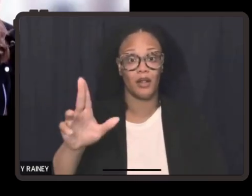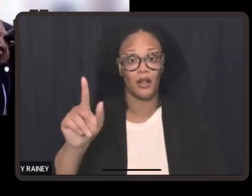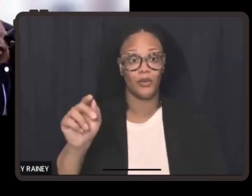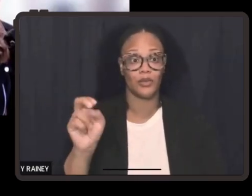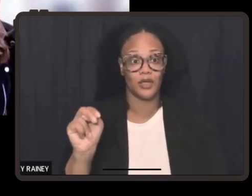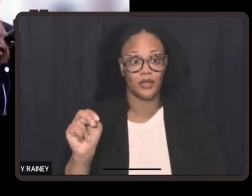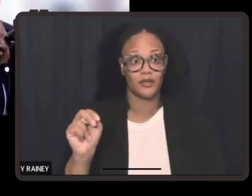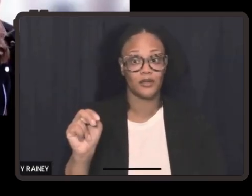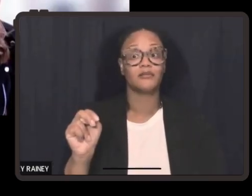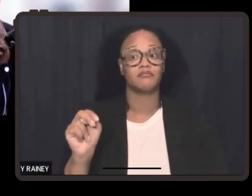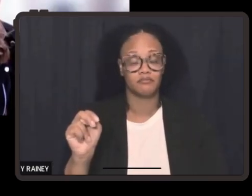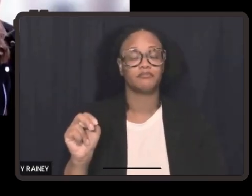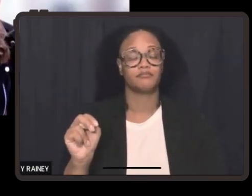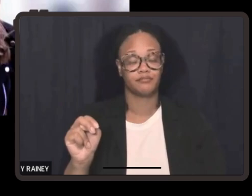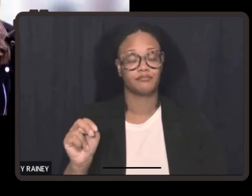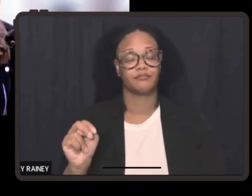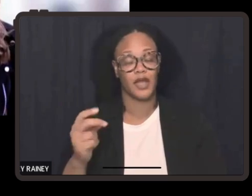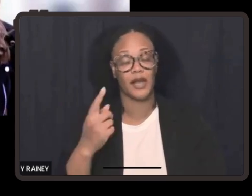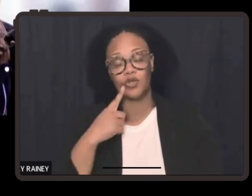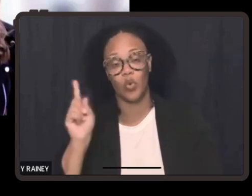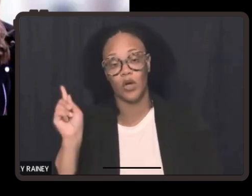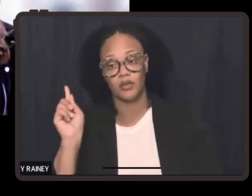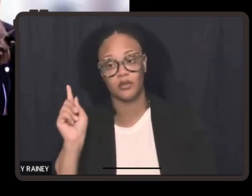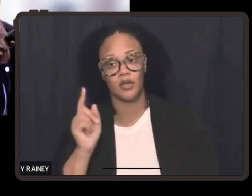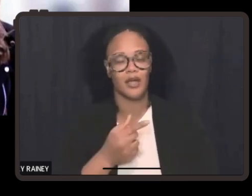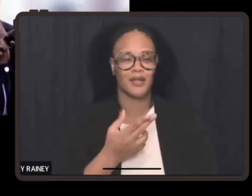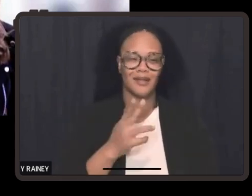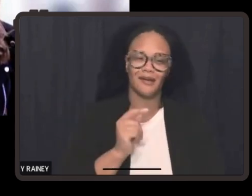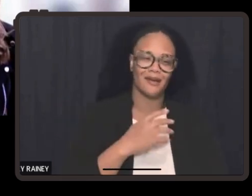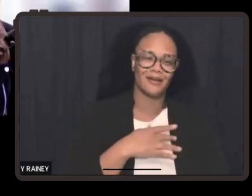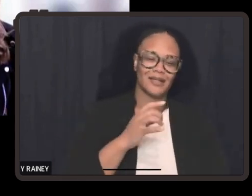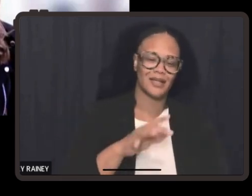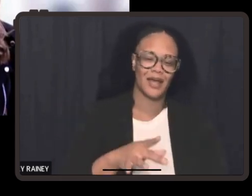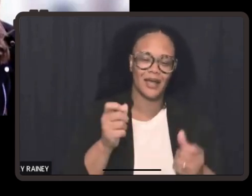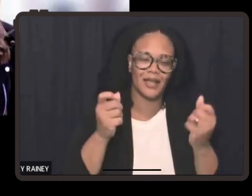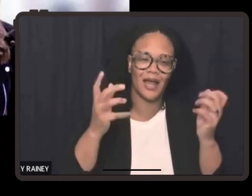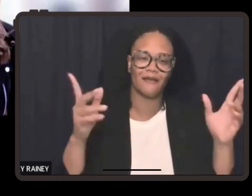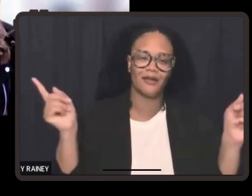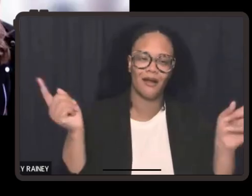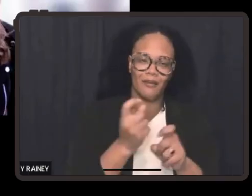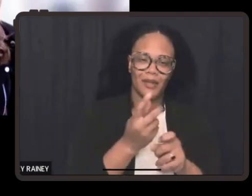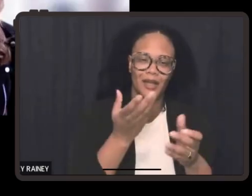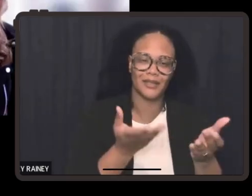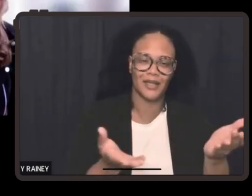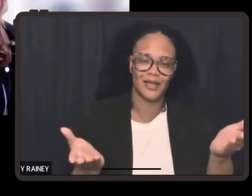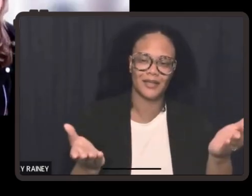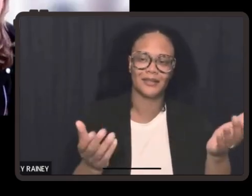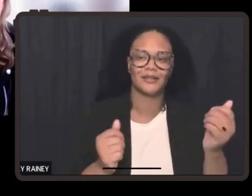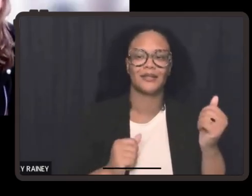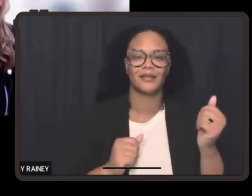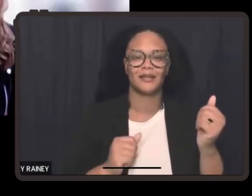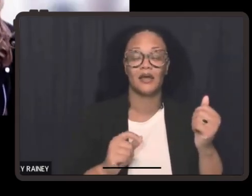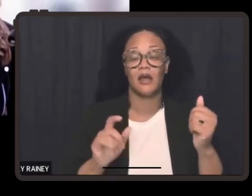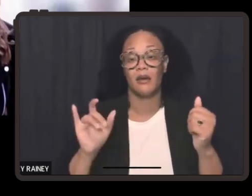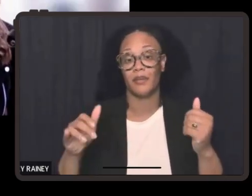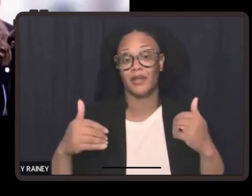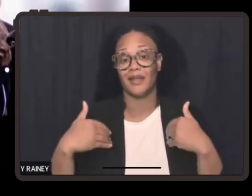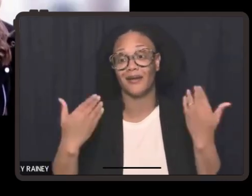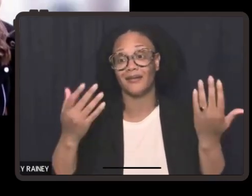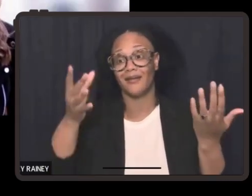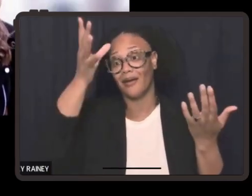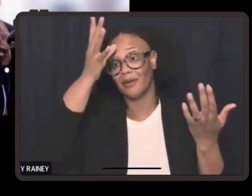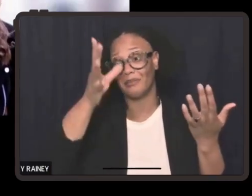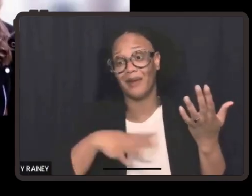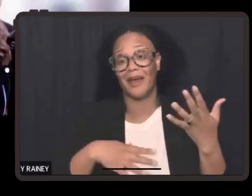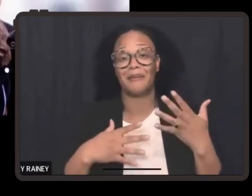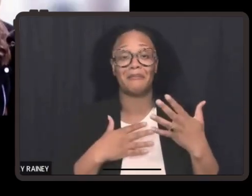a lot of things that are complex, and to go back to, but this young man might like all, you know, that might be